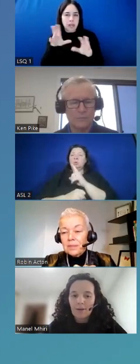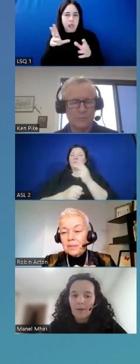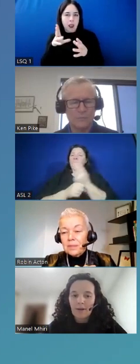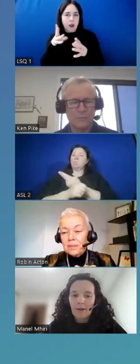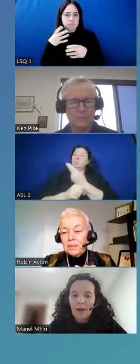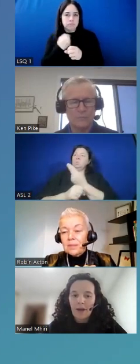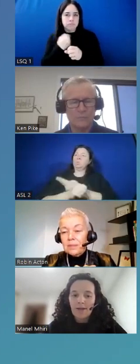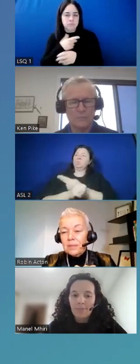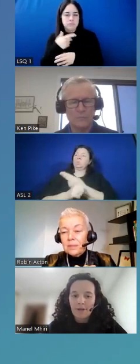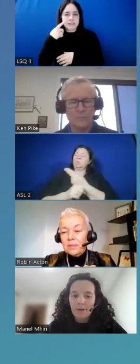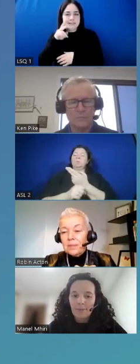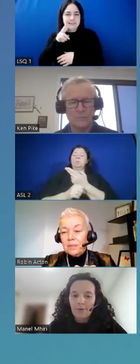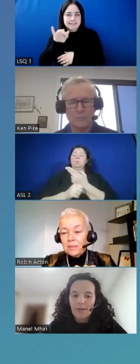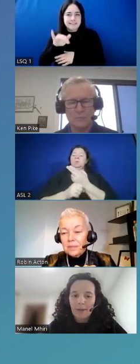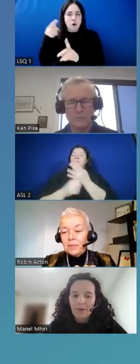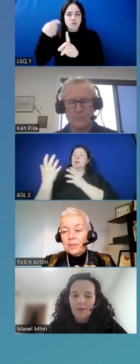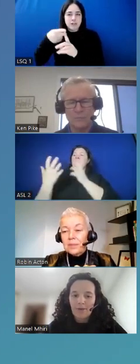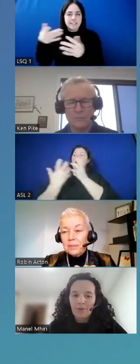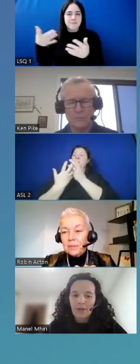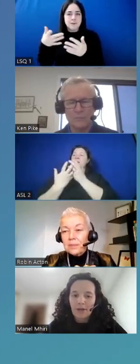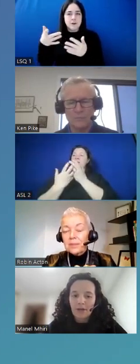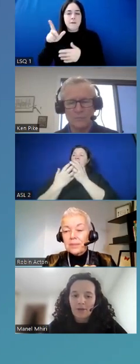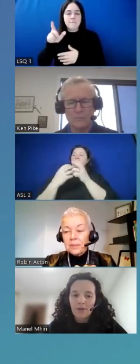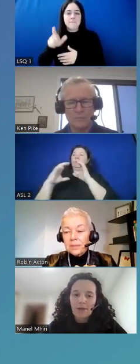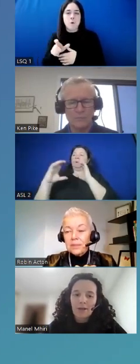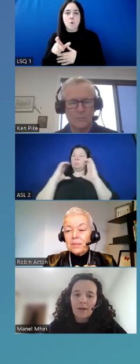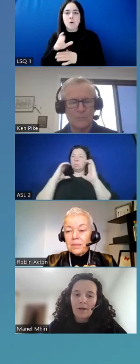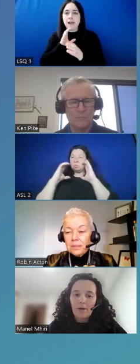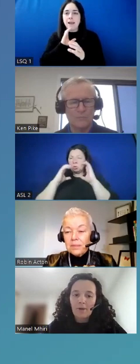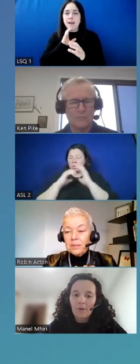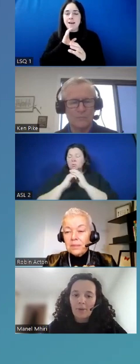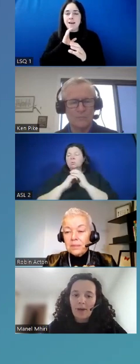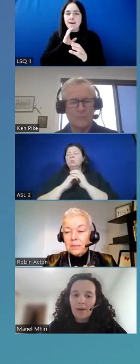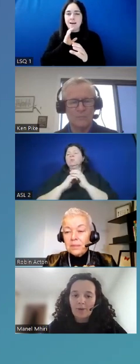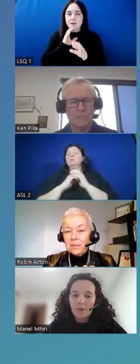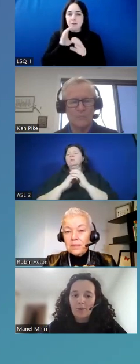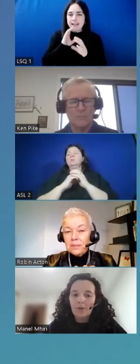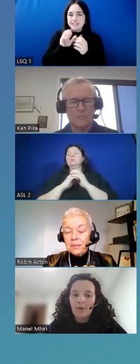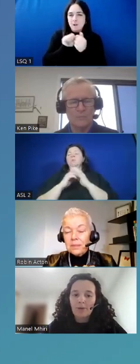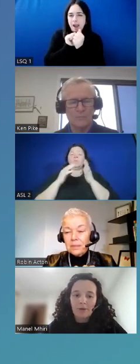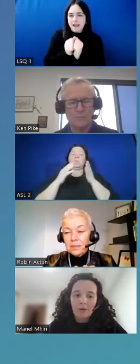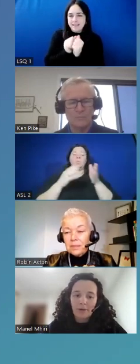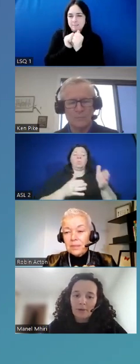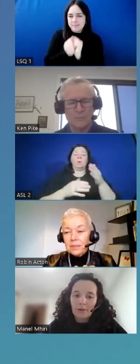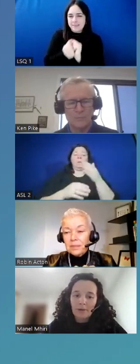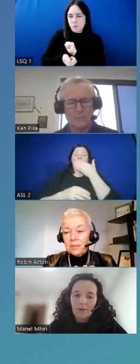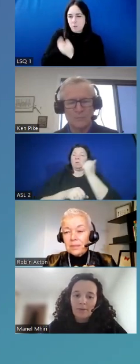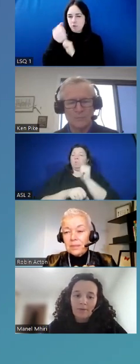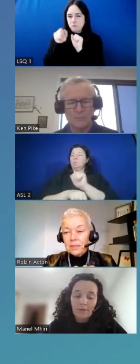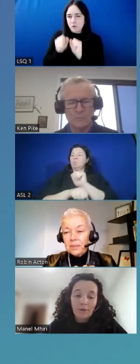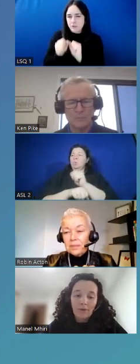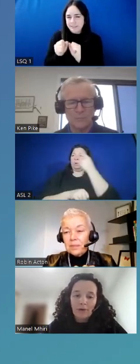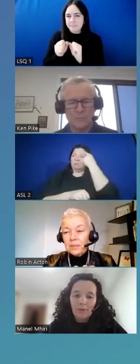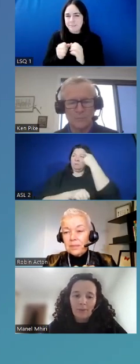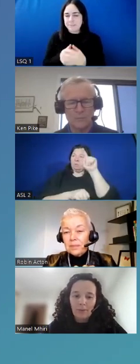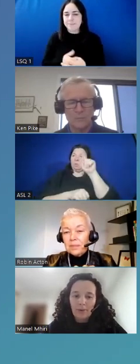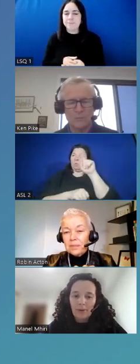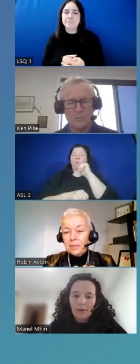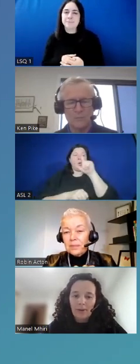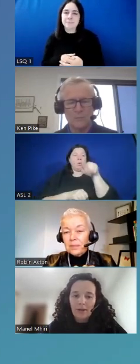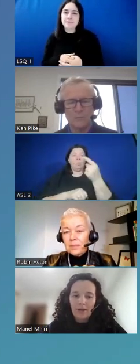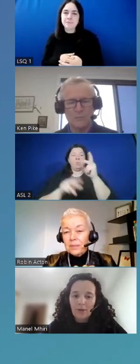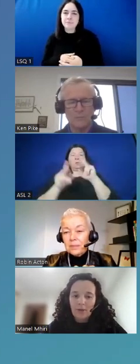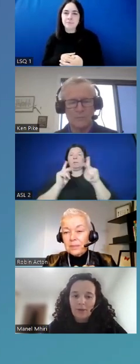use the most adapted communication way that would work for not only people